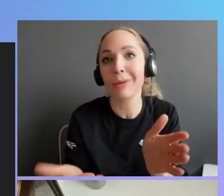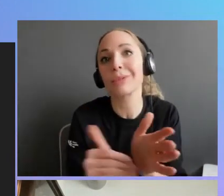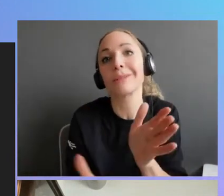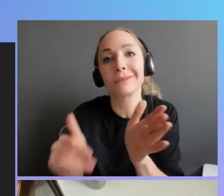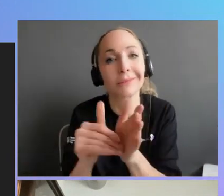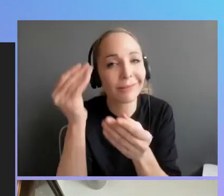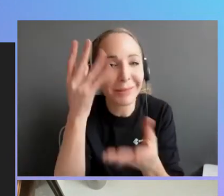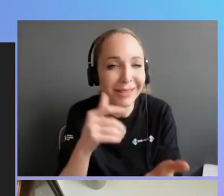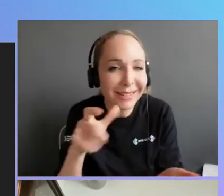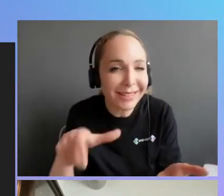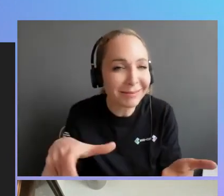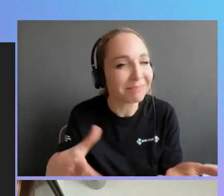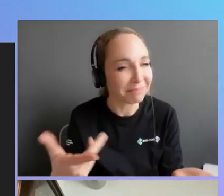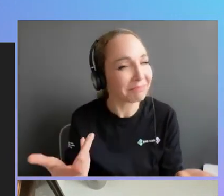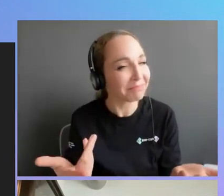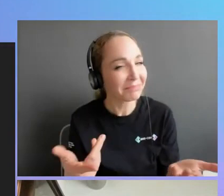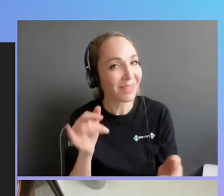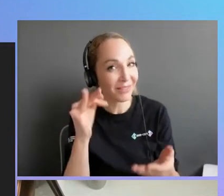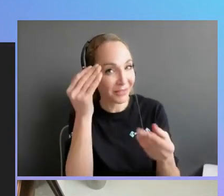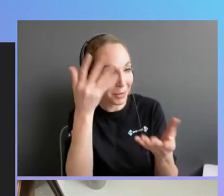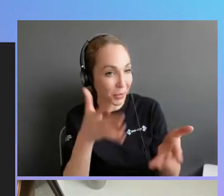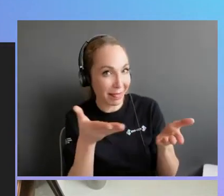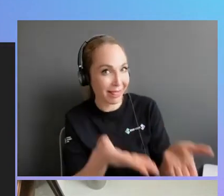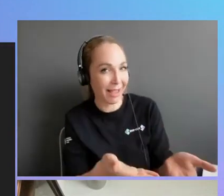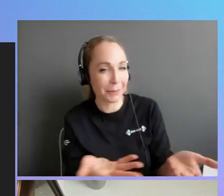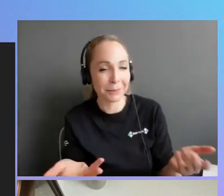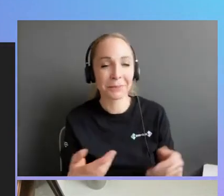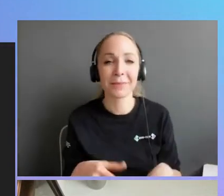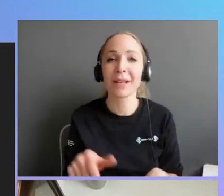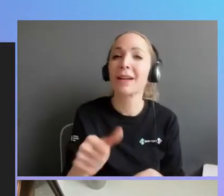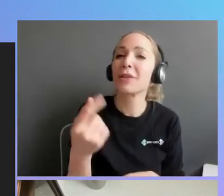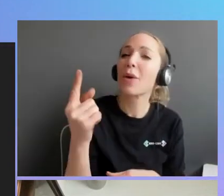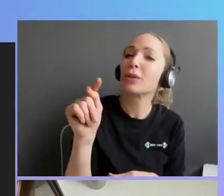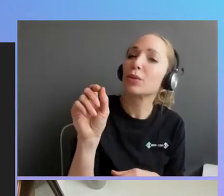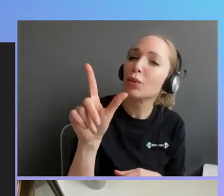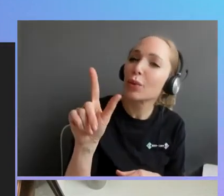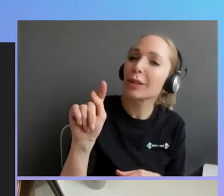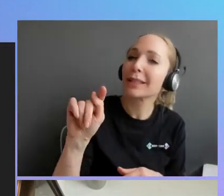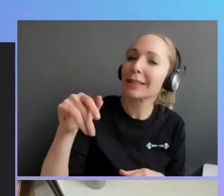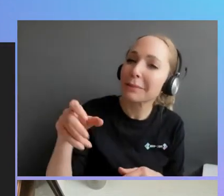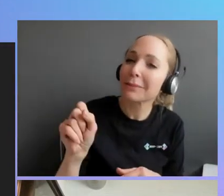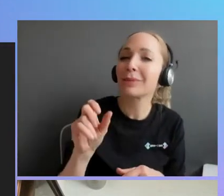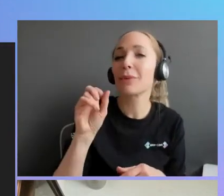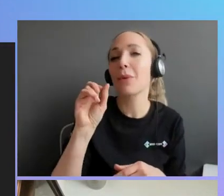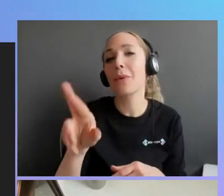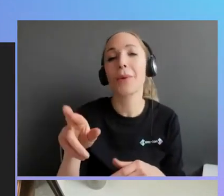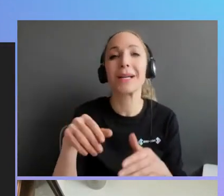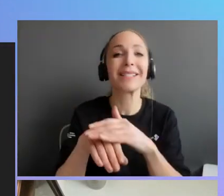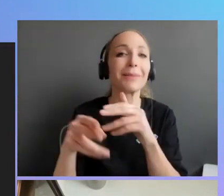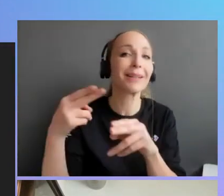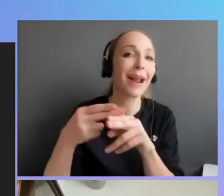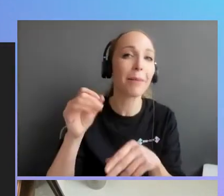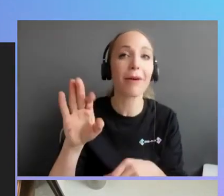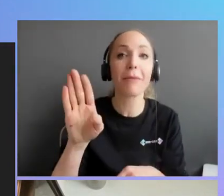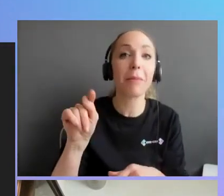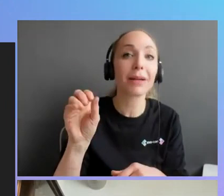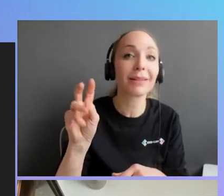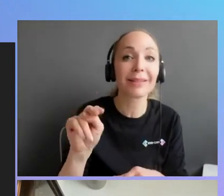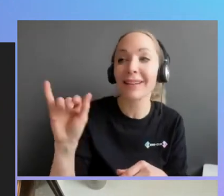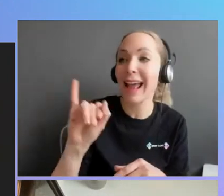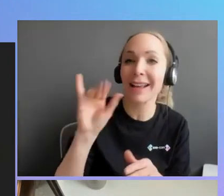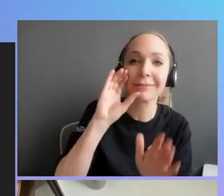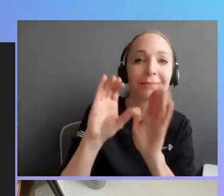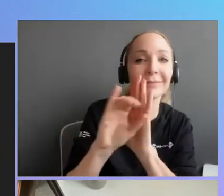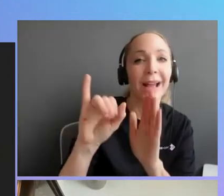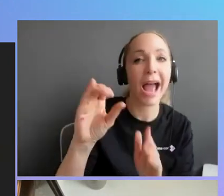Another thing we want to consider are things like tooltips or accessible names of buttons that only have iconography used, like this pencil icon that we know we need to